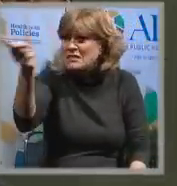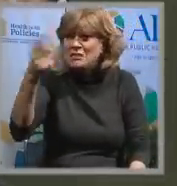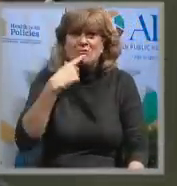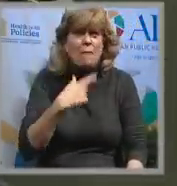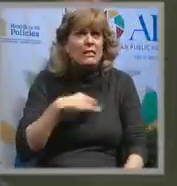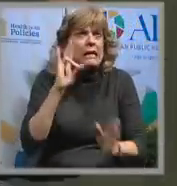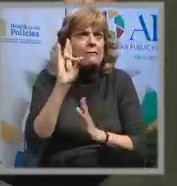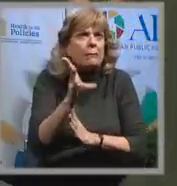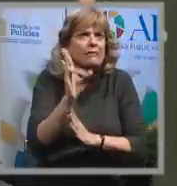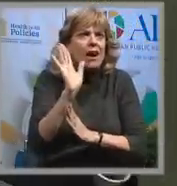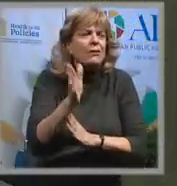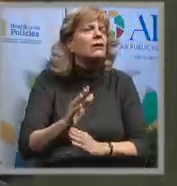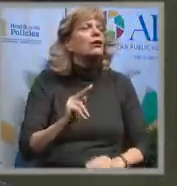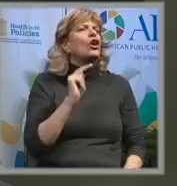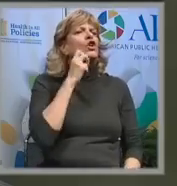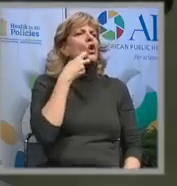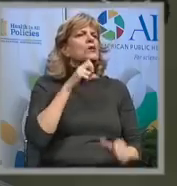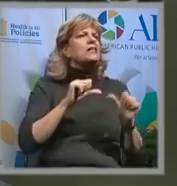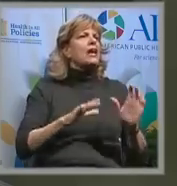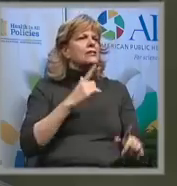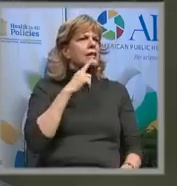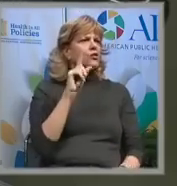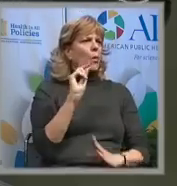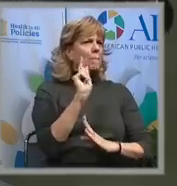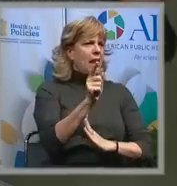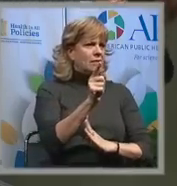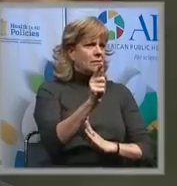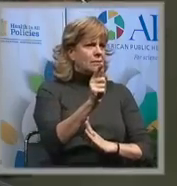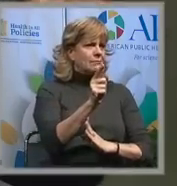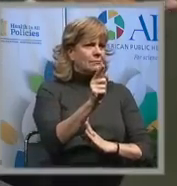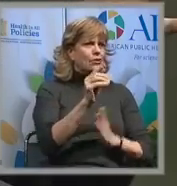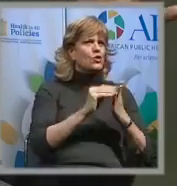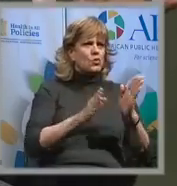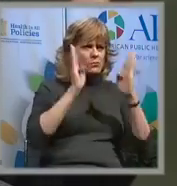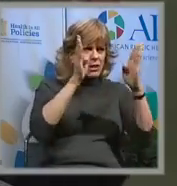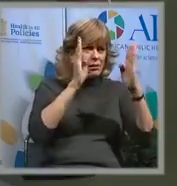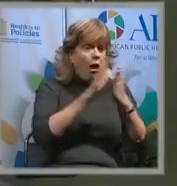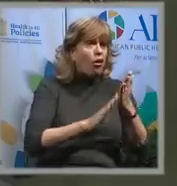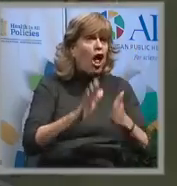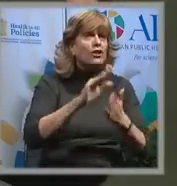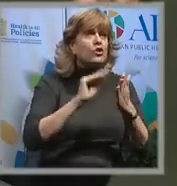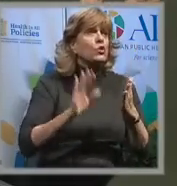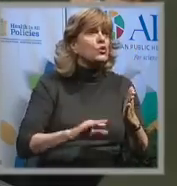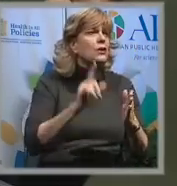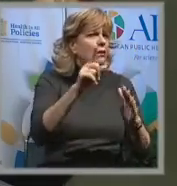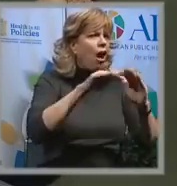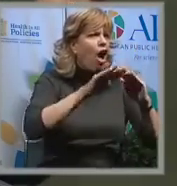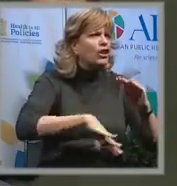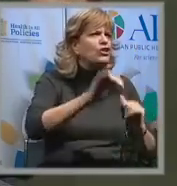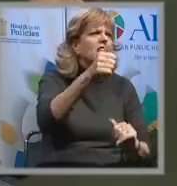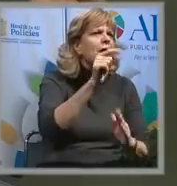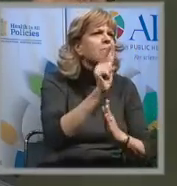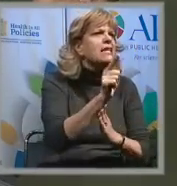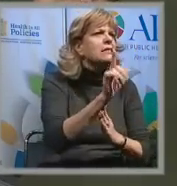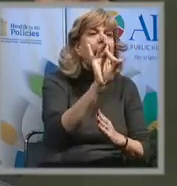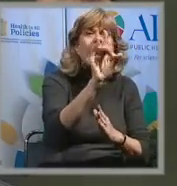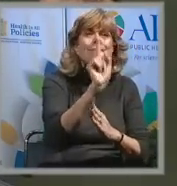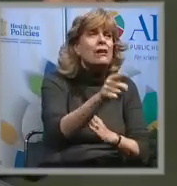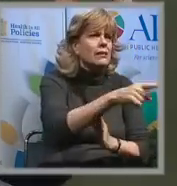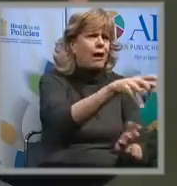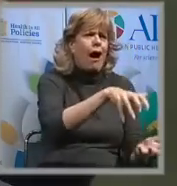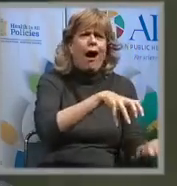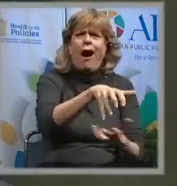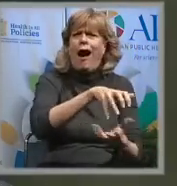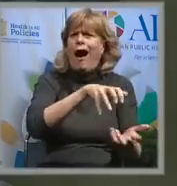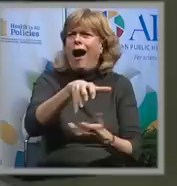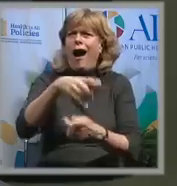Well, the neuroscientists typically say 20 minutes in general, but for college students, we're told it's under 10 minutes. It's about 8 minutes, all